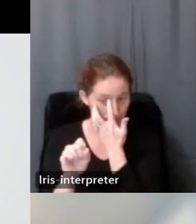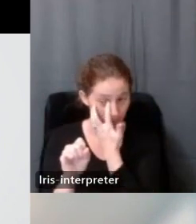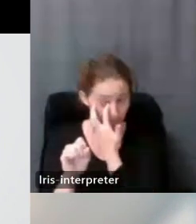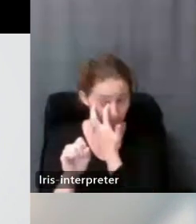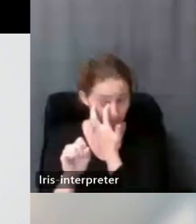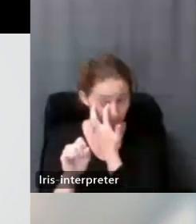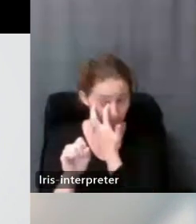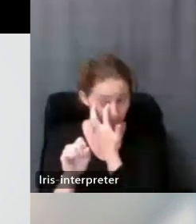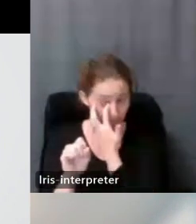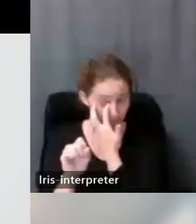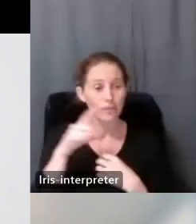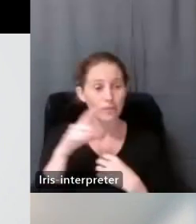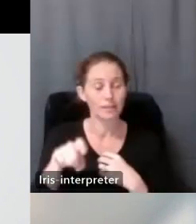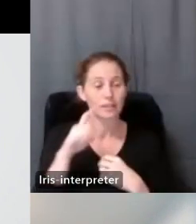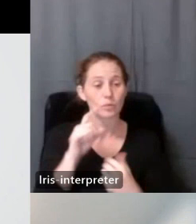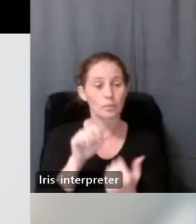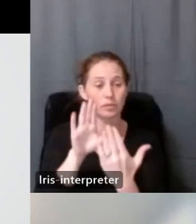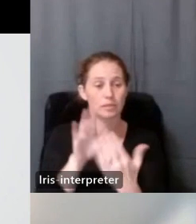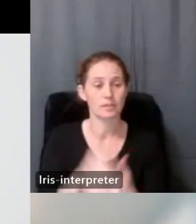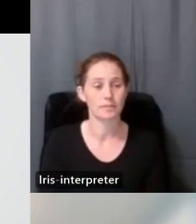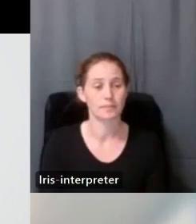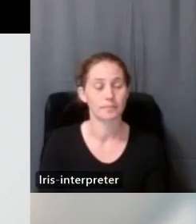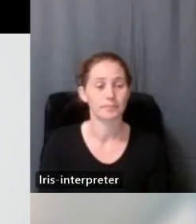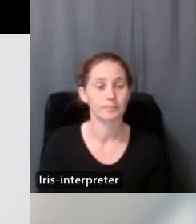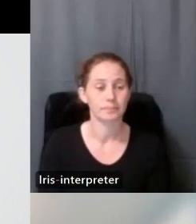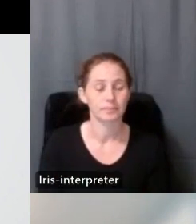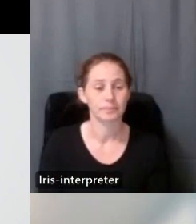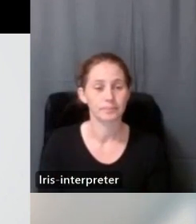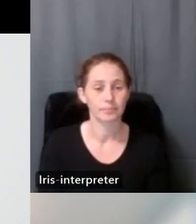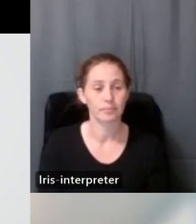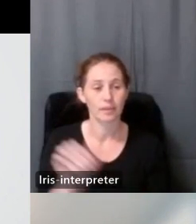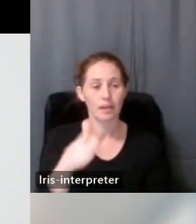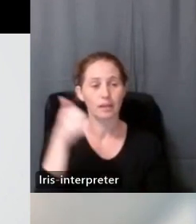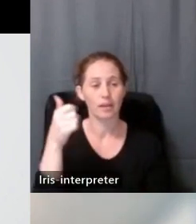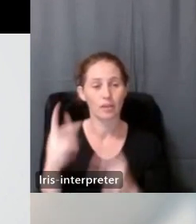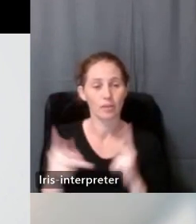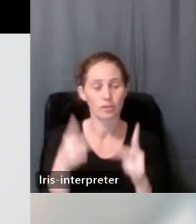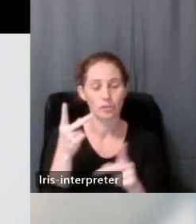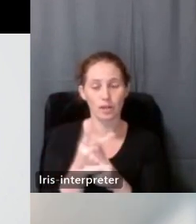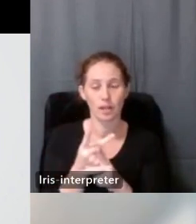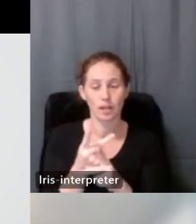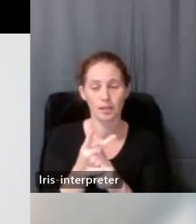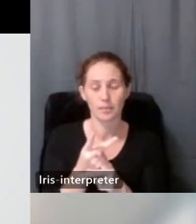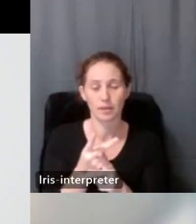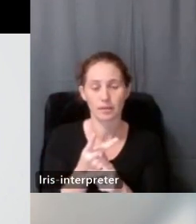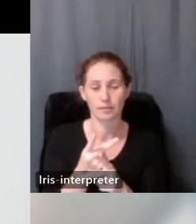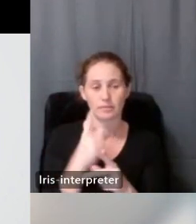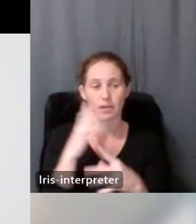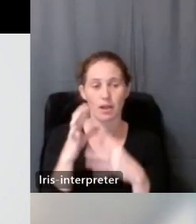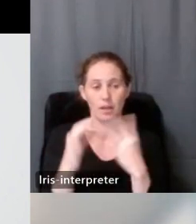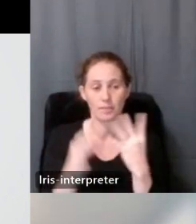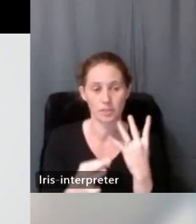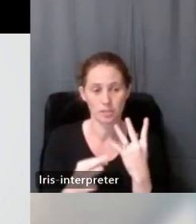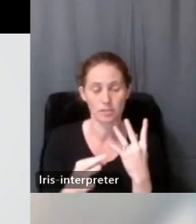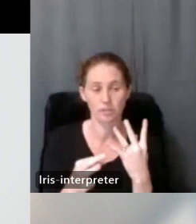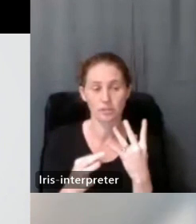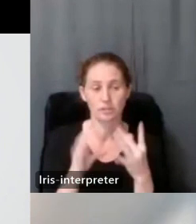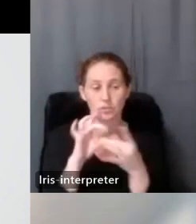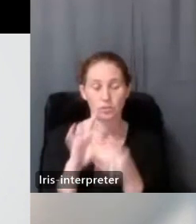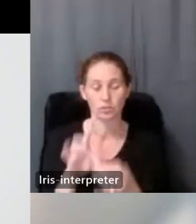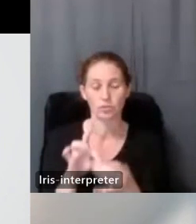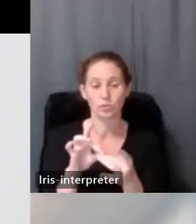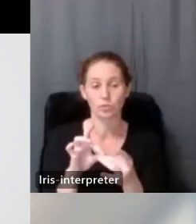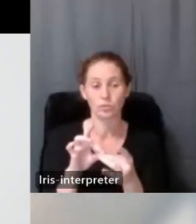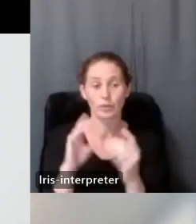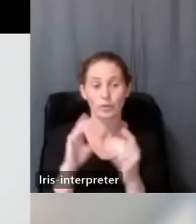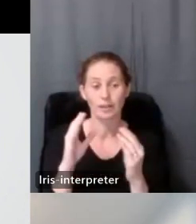of those needs will be addressed. Another type of option in terms of